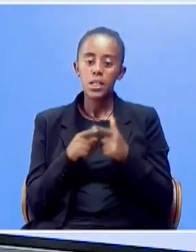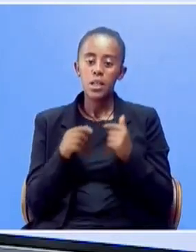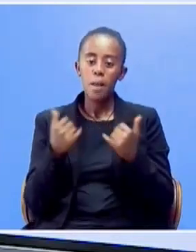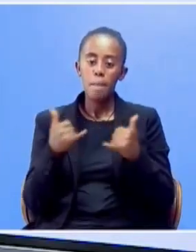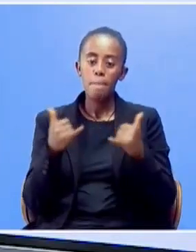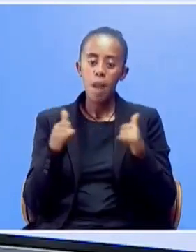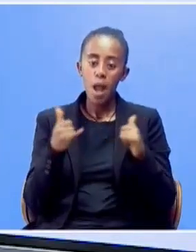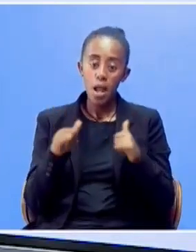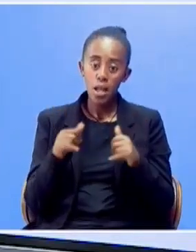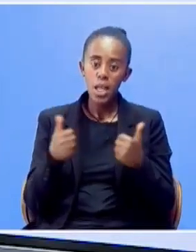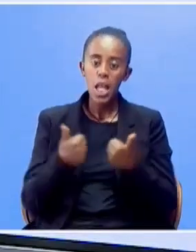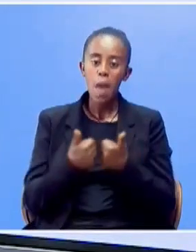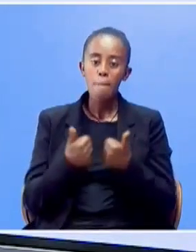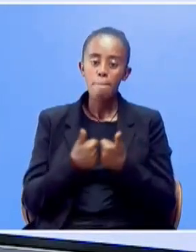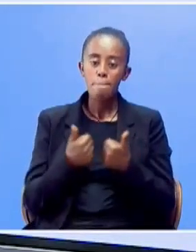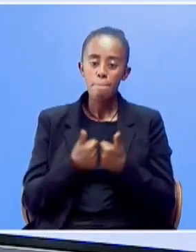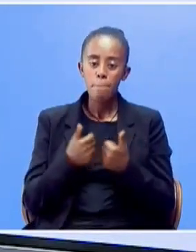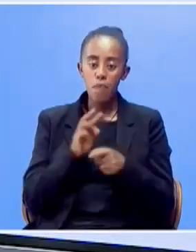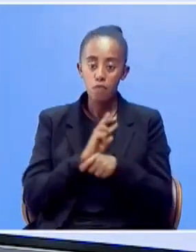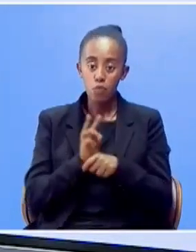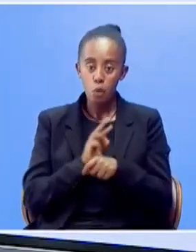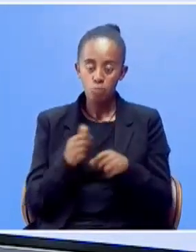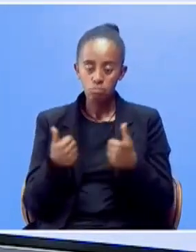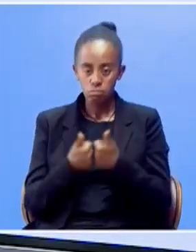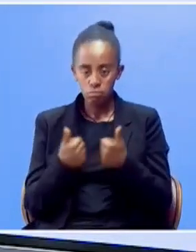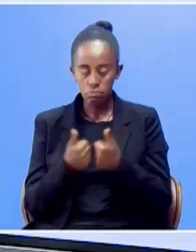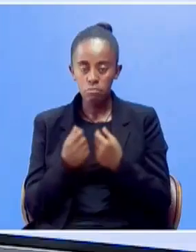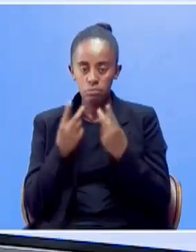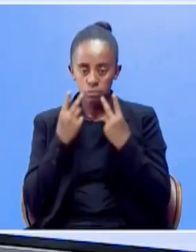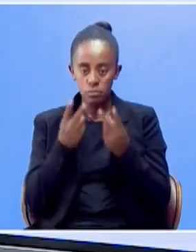playing video games. Let's see.